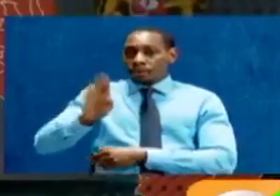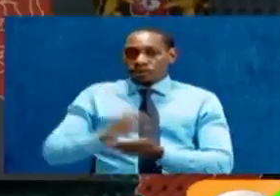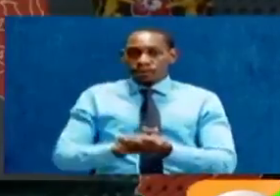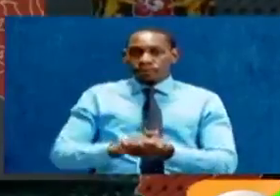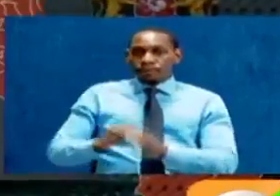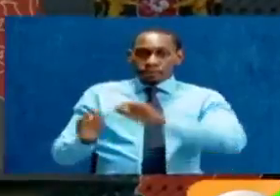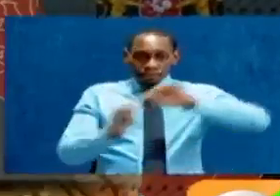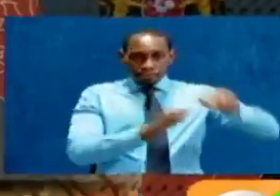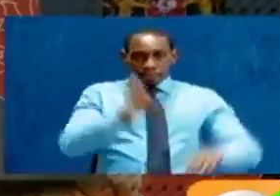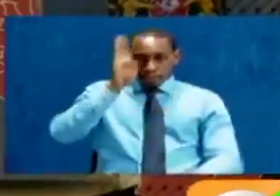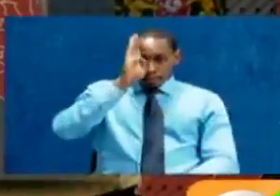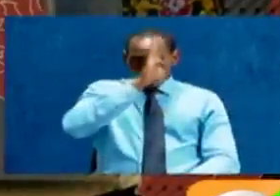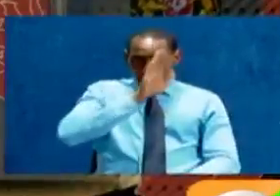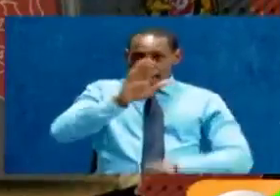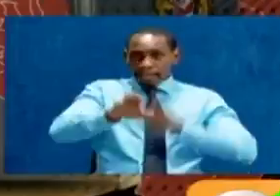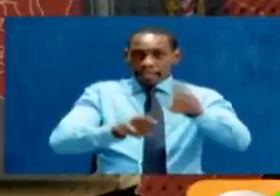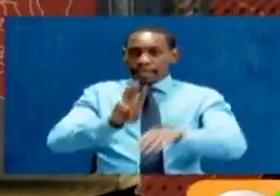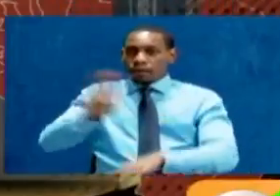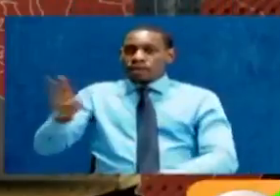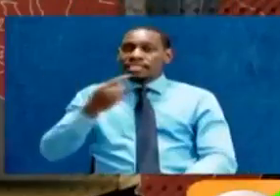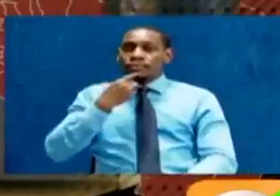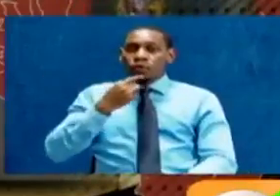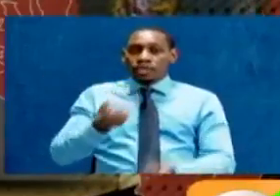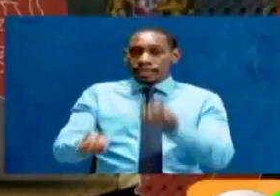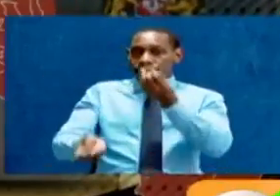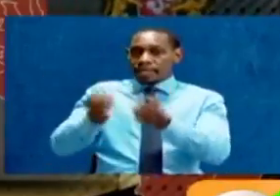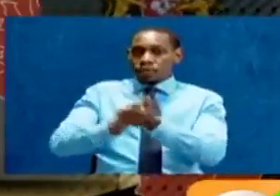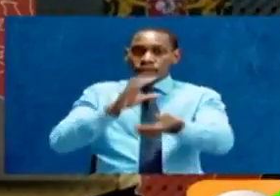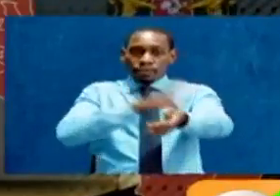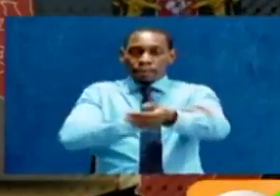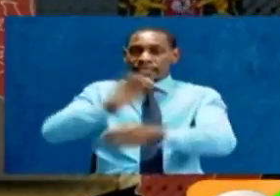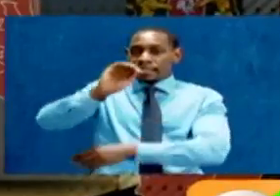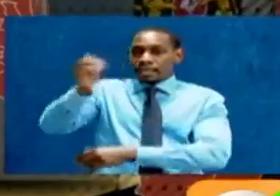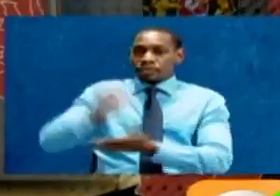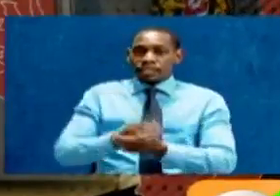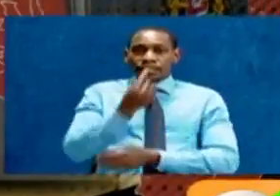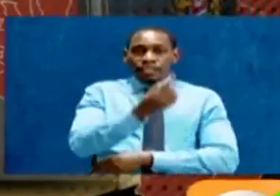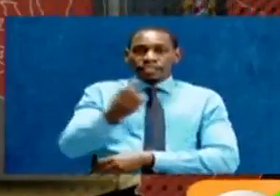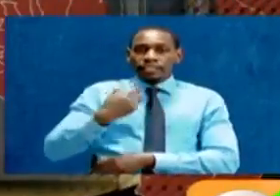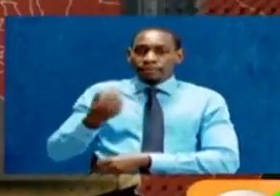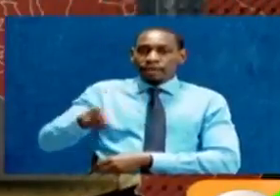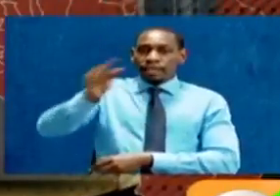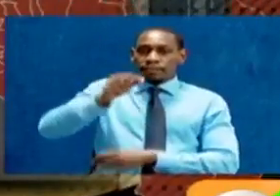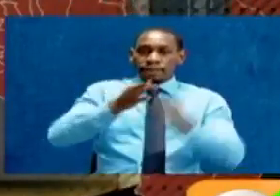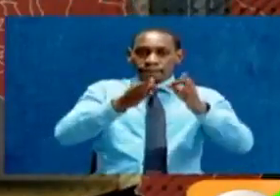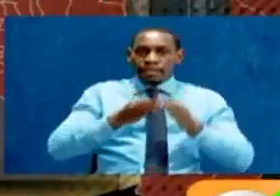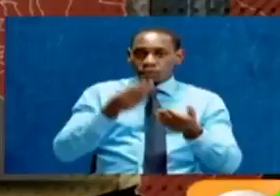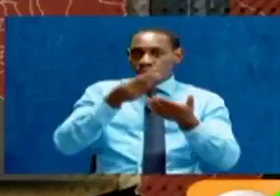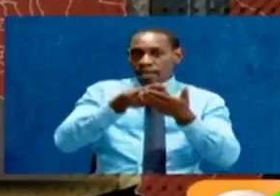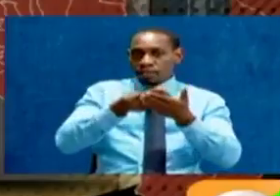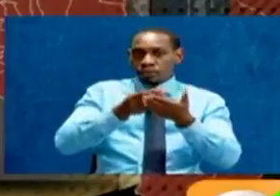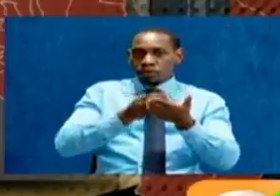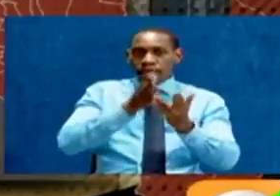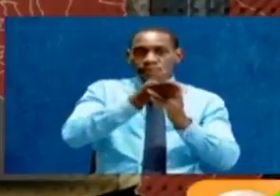shillings. Bungoma, Kirinyaga, West Pokot, Baringo and Bomet counties would each get an extra financial muscle